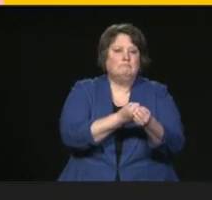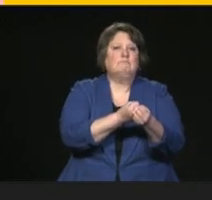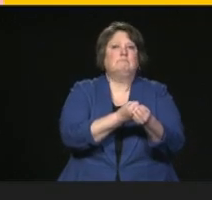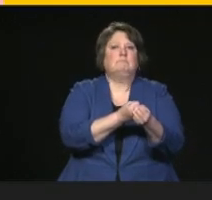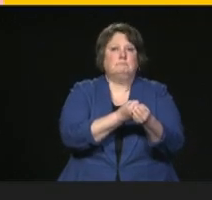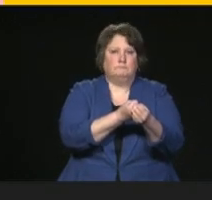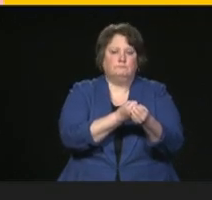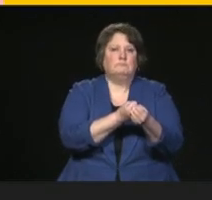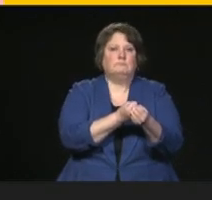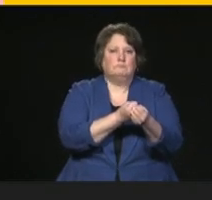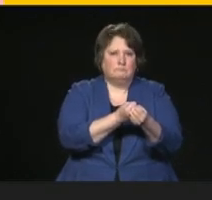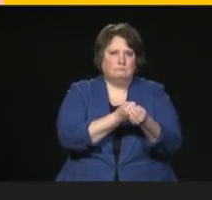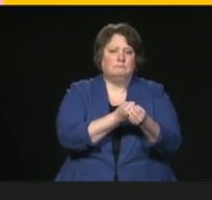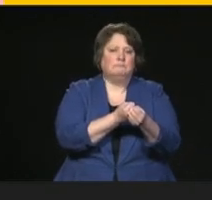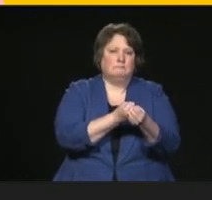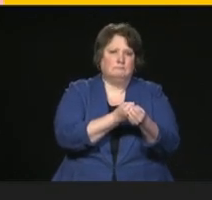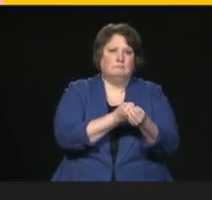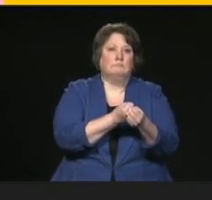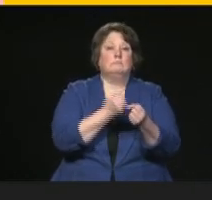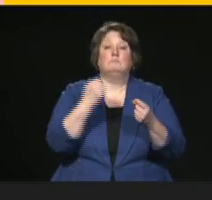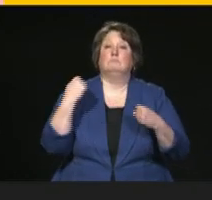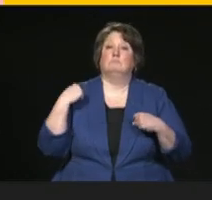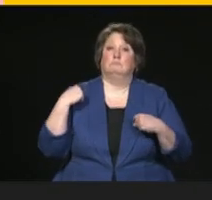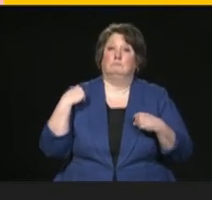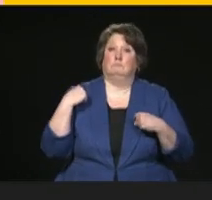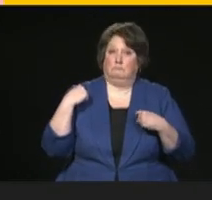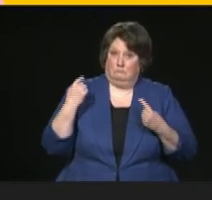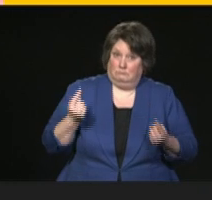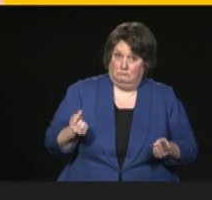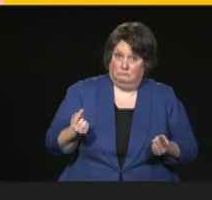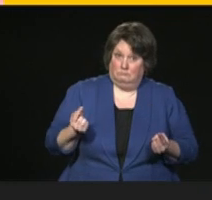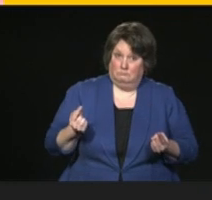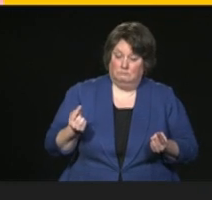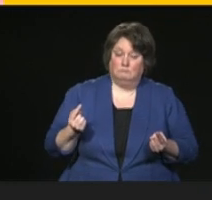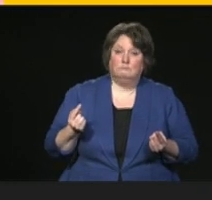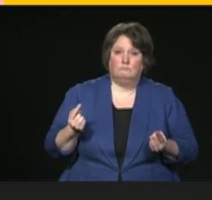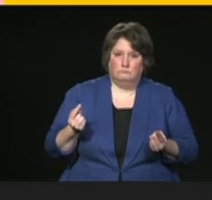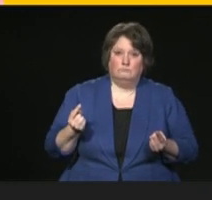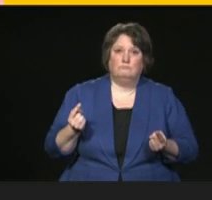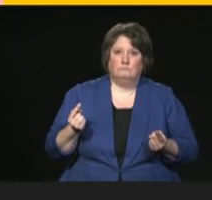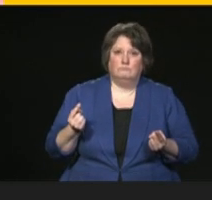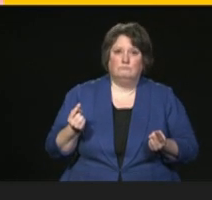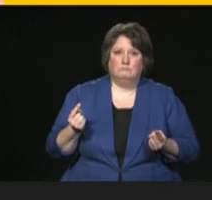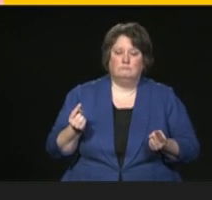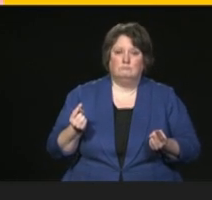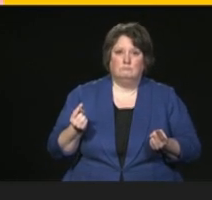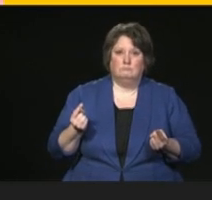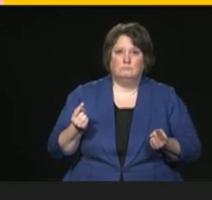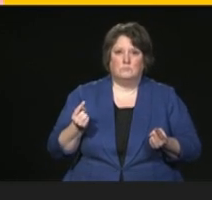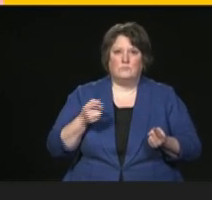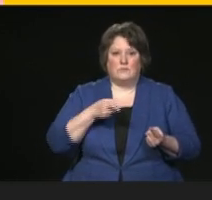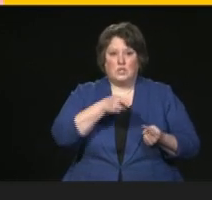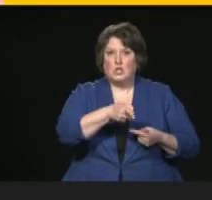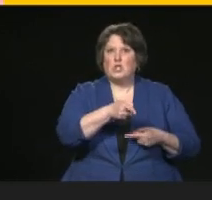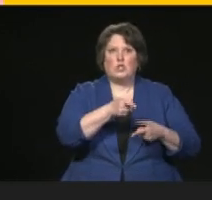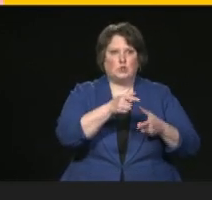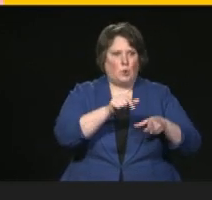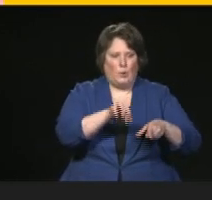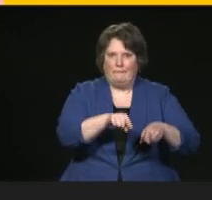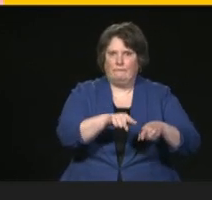date, we know that capacity is something we can support